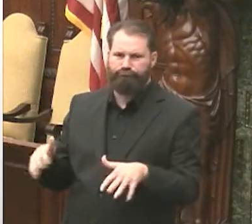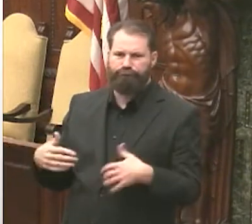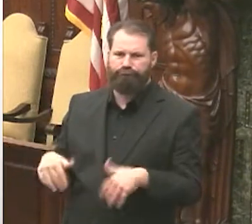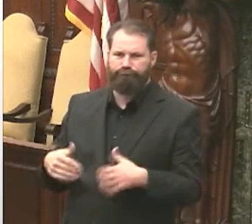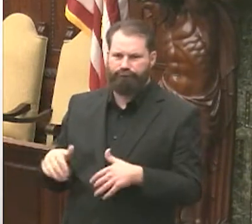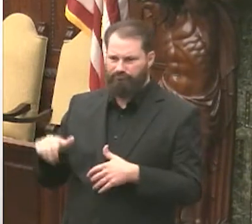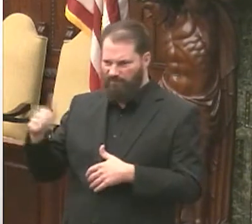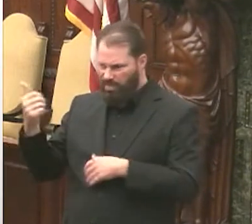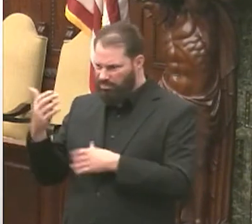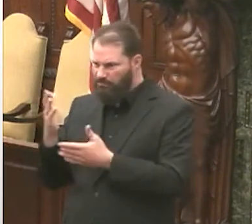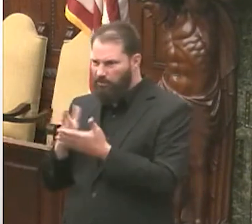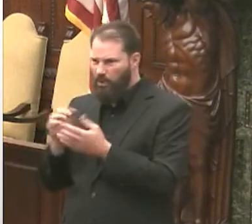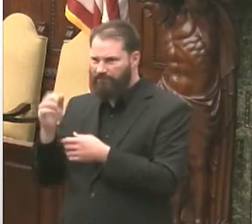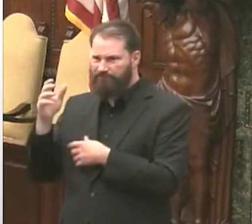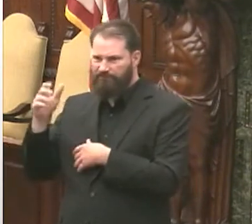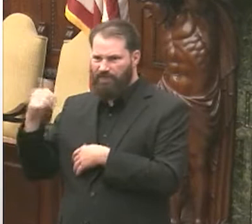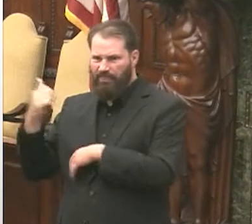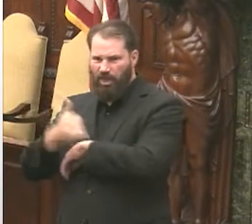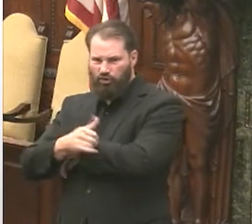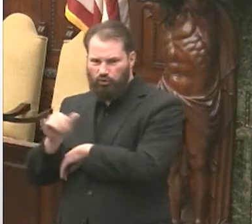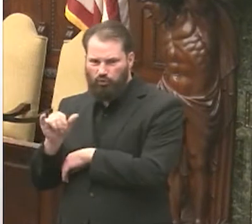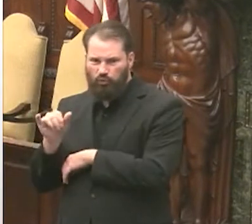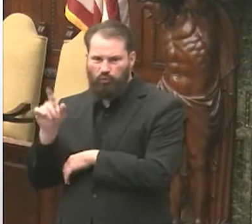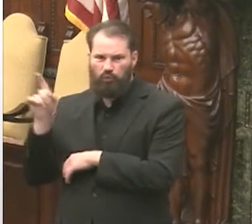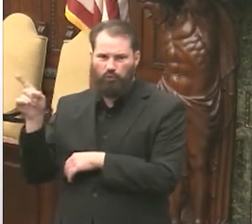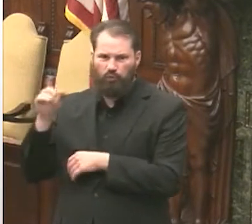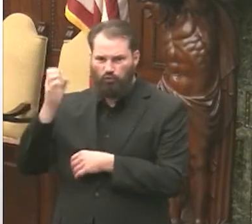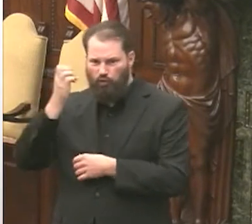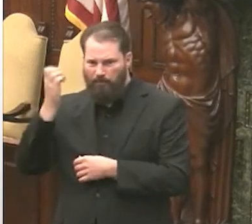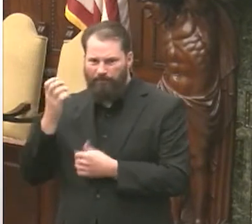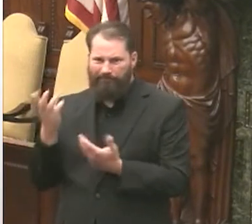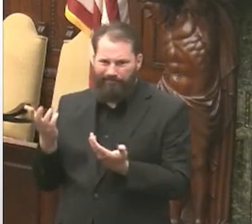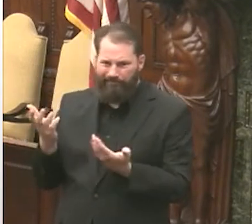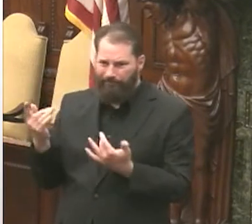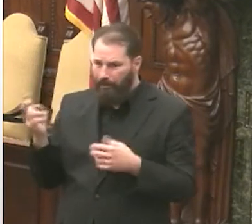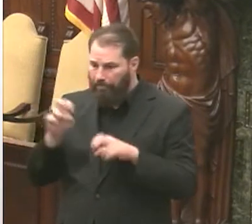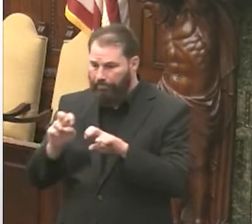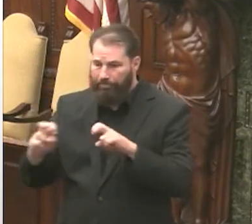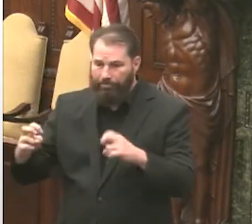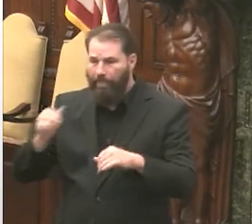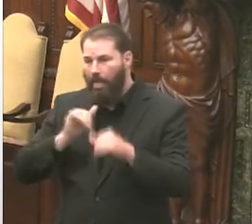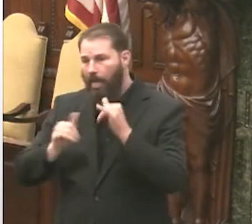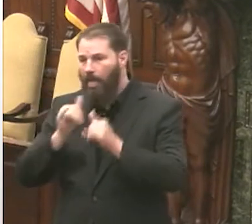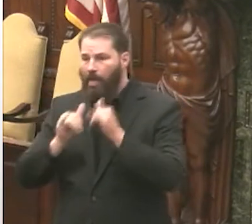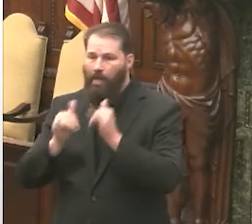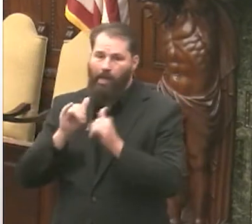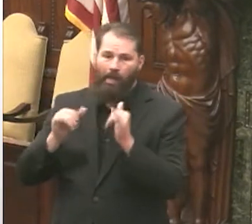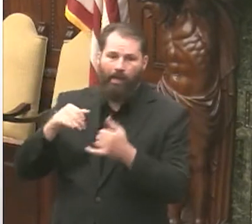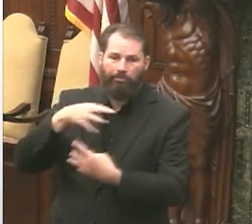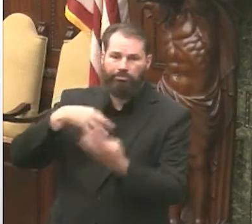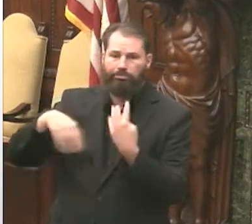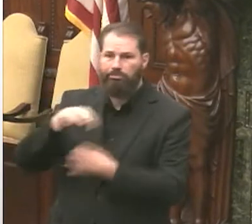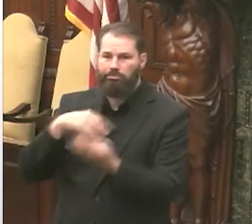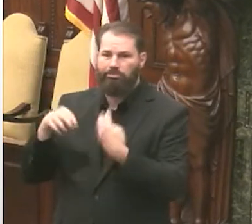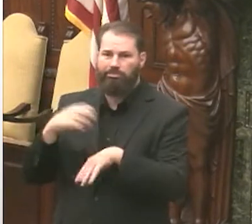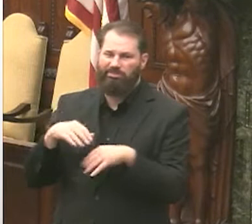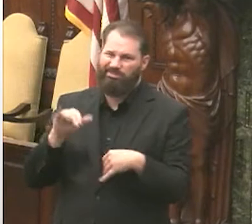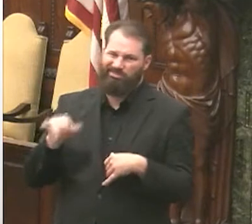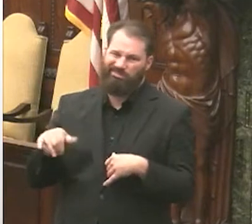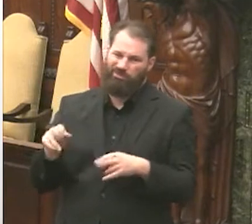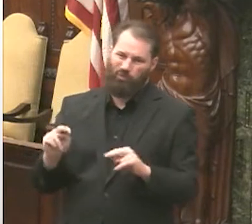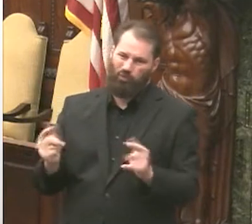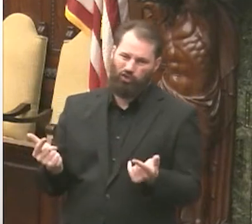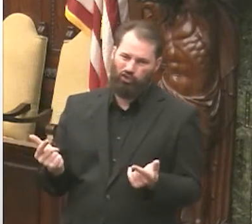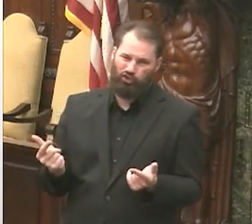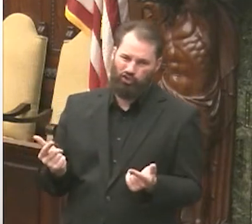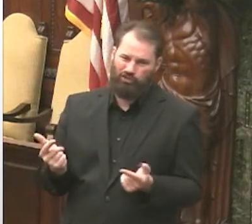bar service would absolutely increase the risk. And I don't think there's any evidence that says if you shut bars down, that just drives the behavior elsewhere and you have the same